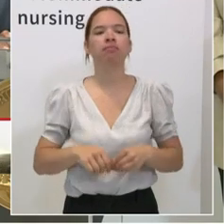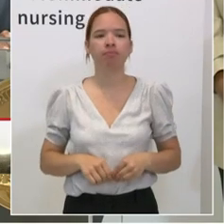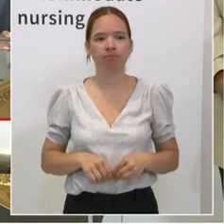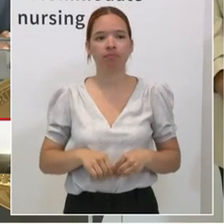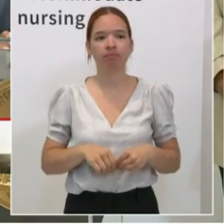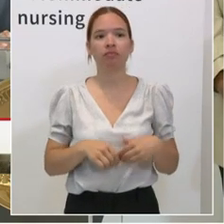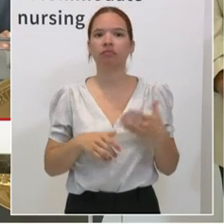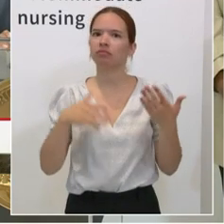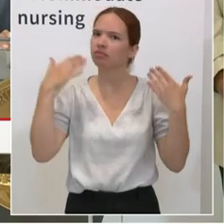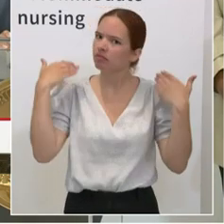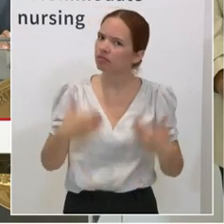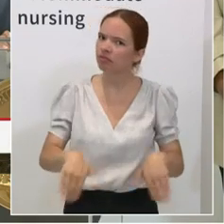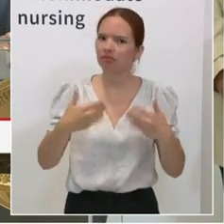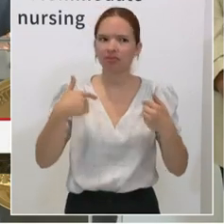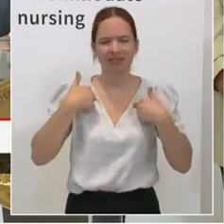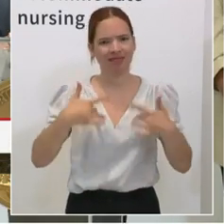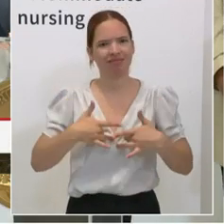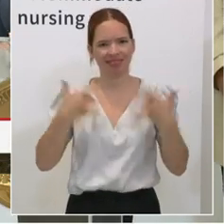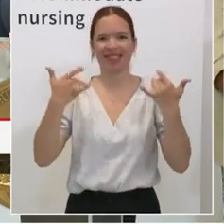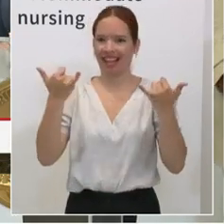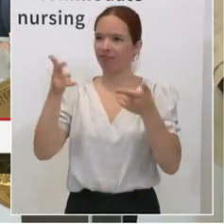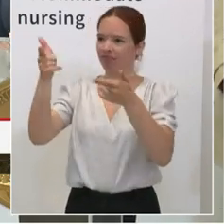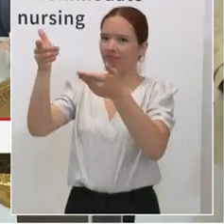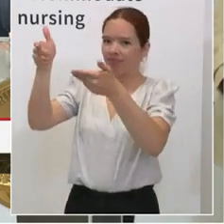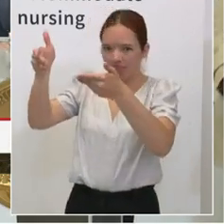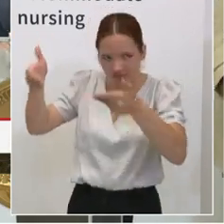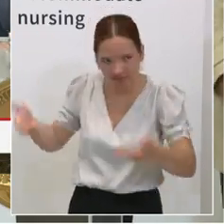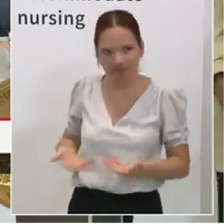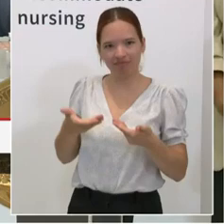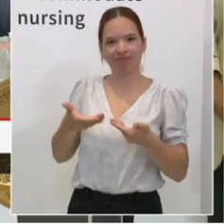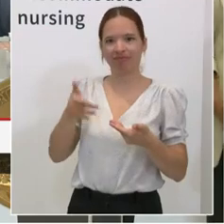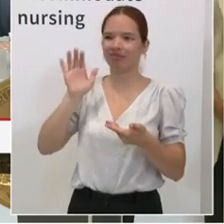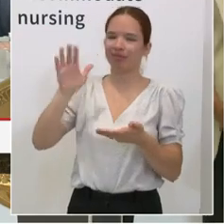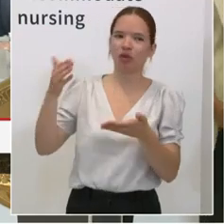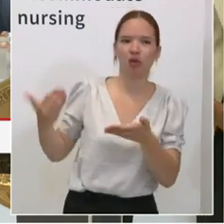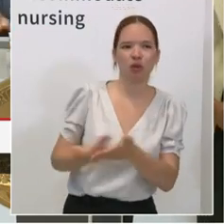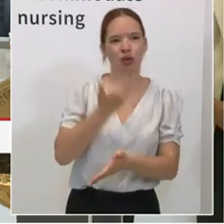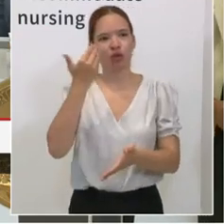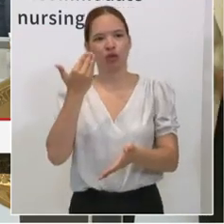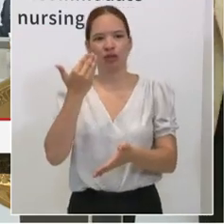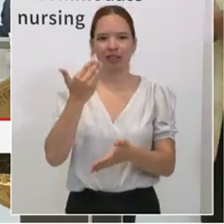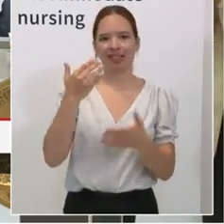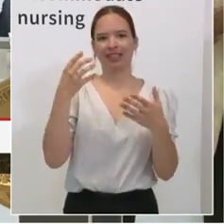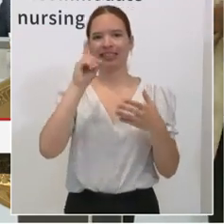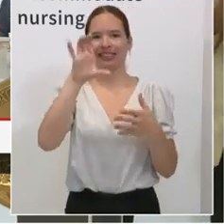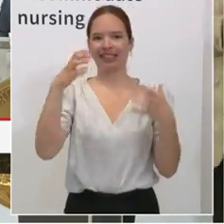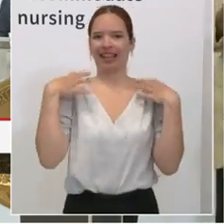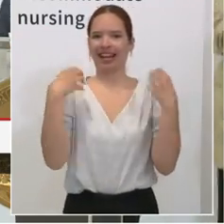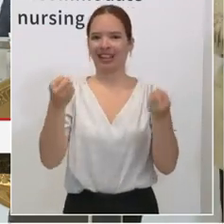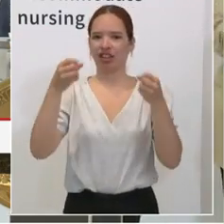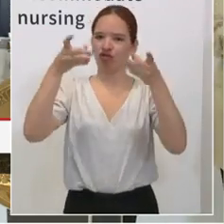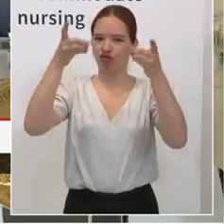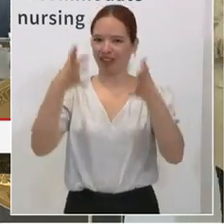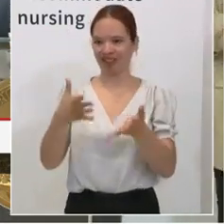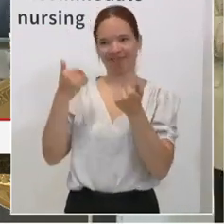welcome her as the DC Health Director. Give her another round of